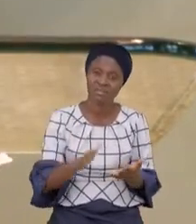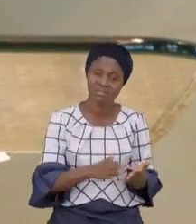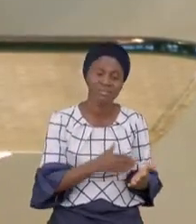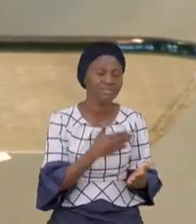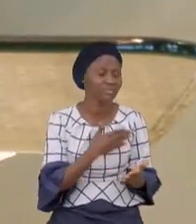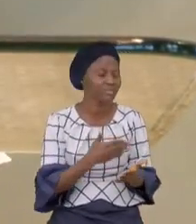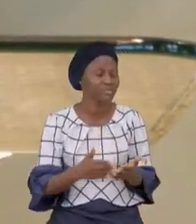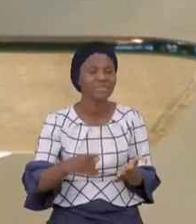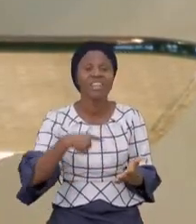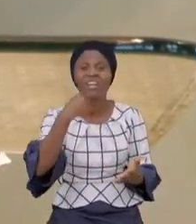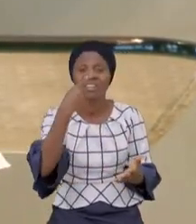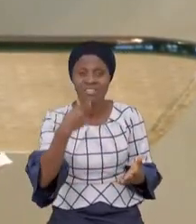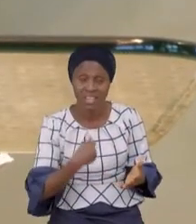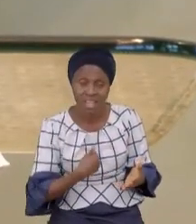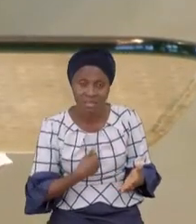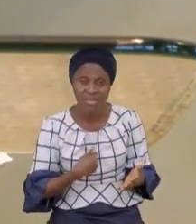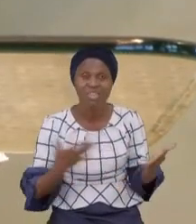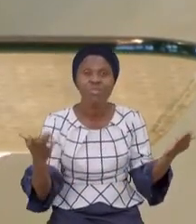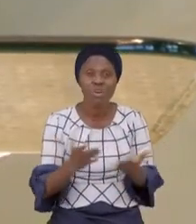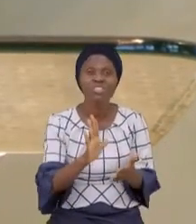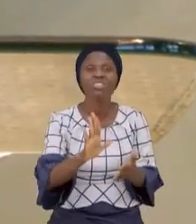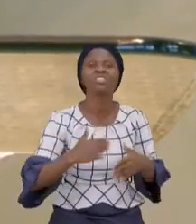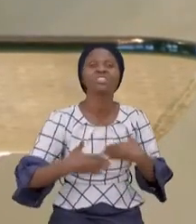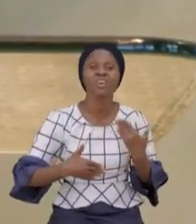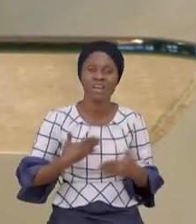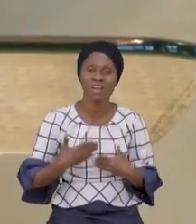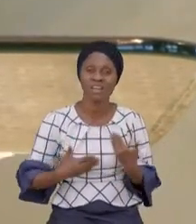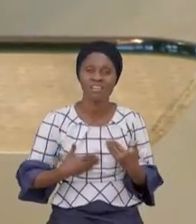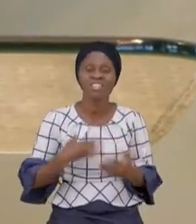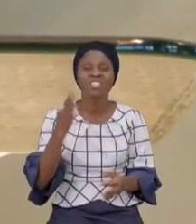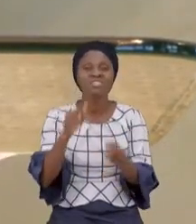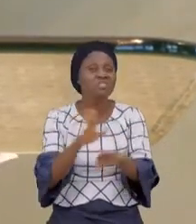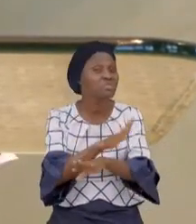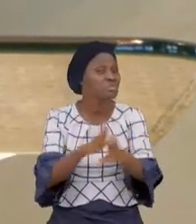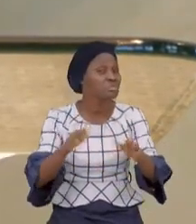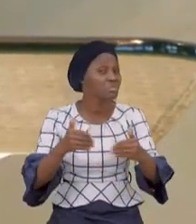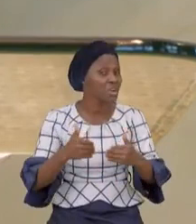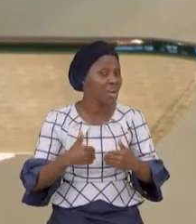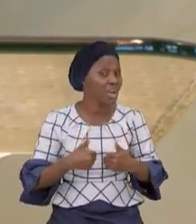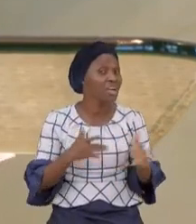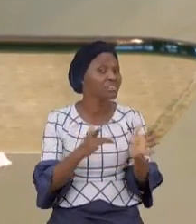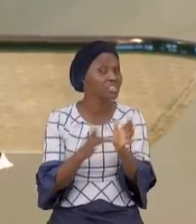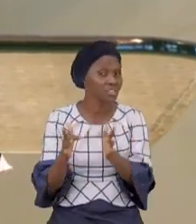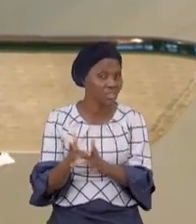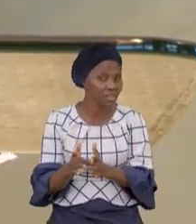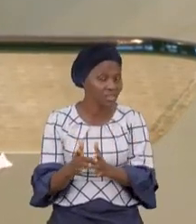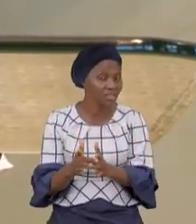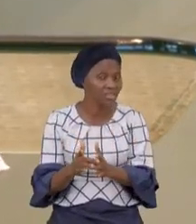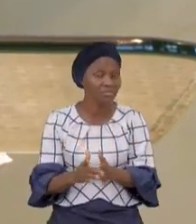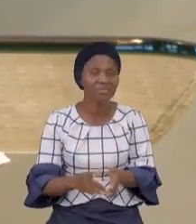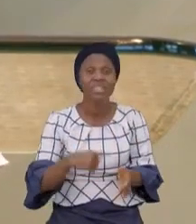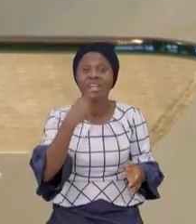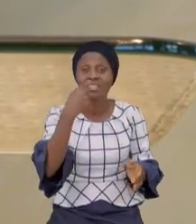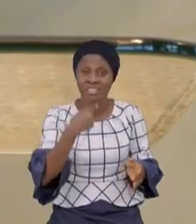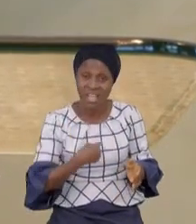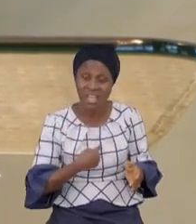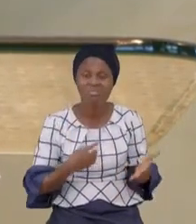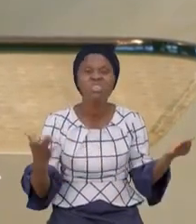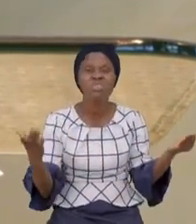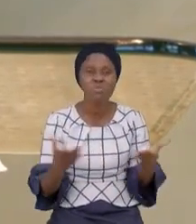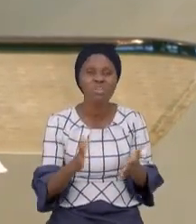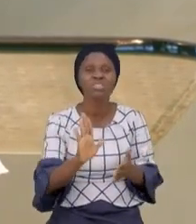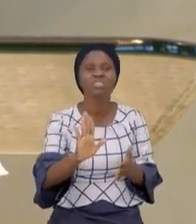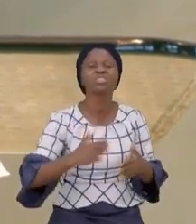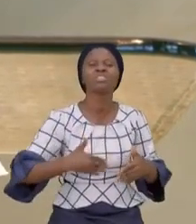me what's your joy. Tell me what's your joy if you do not have Jesus. Tell